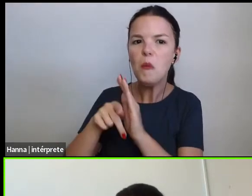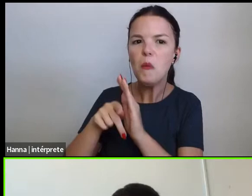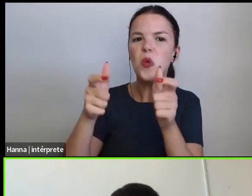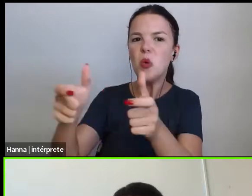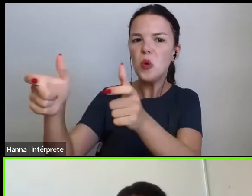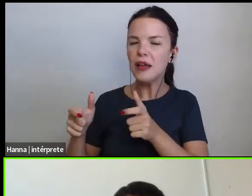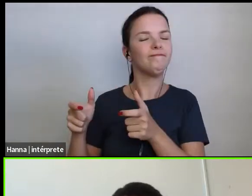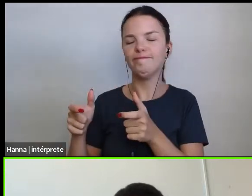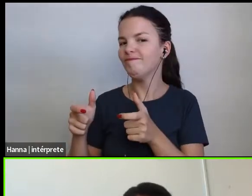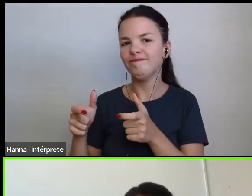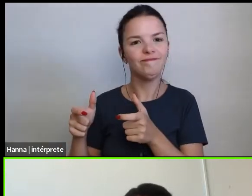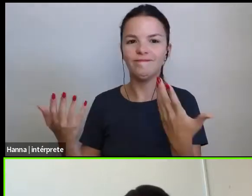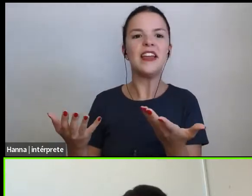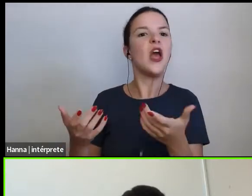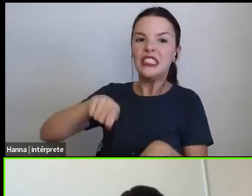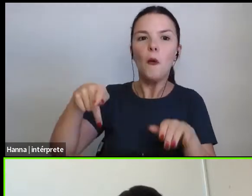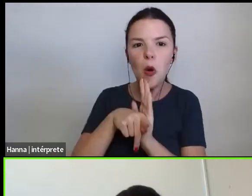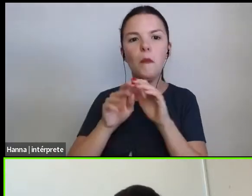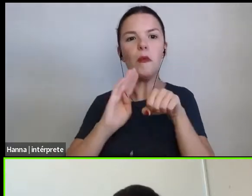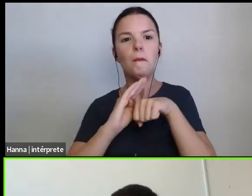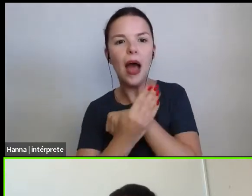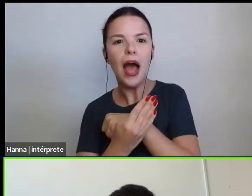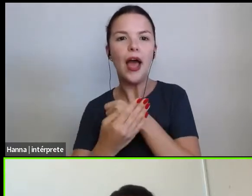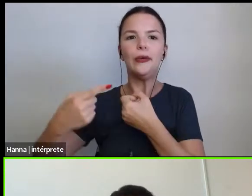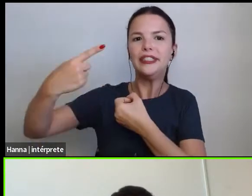neighborhoods, cities, states.